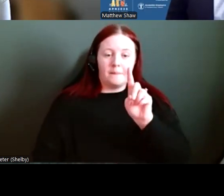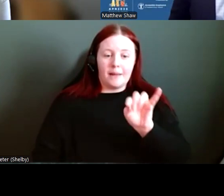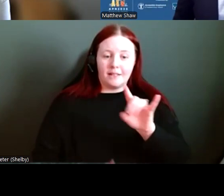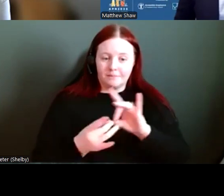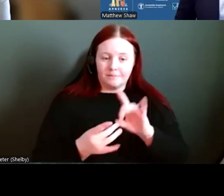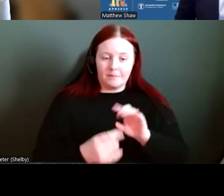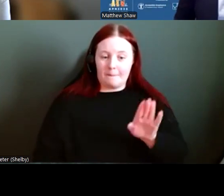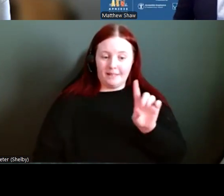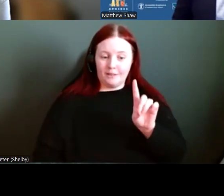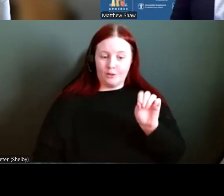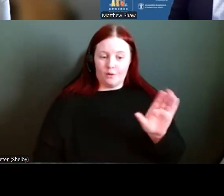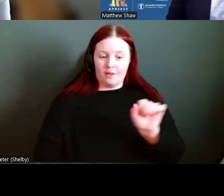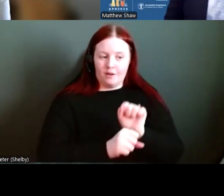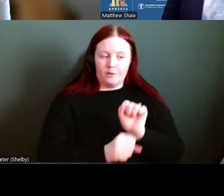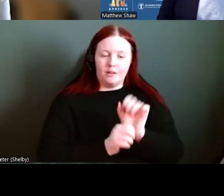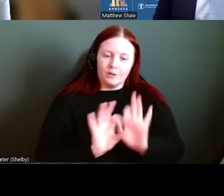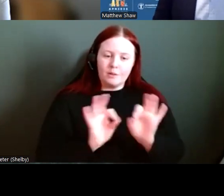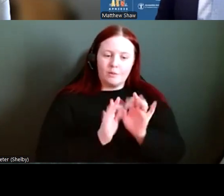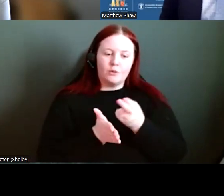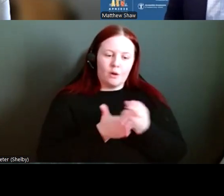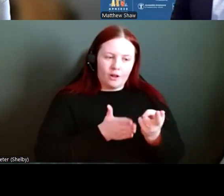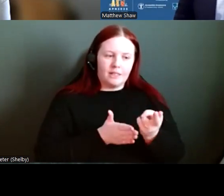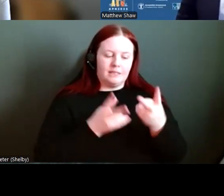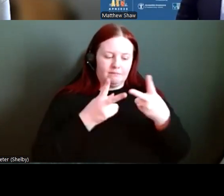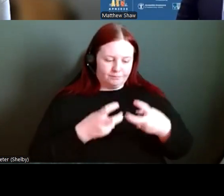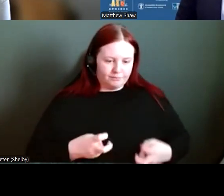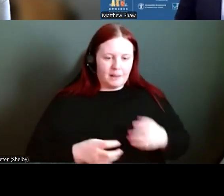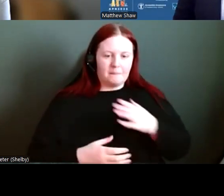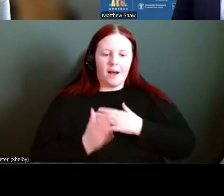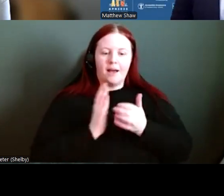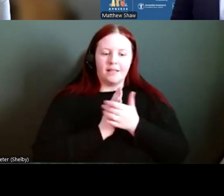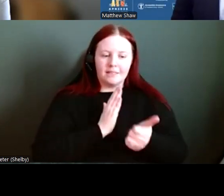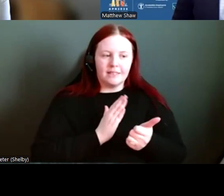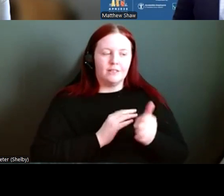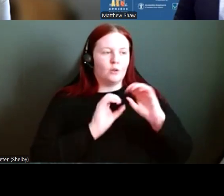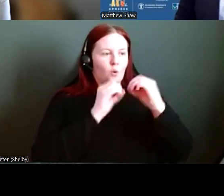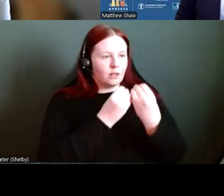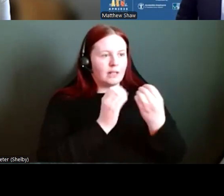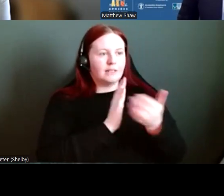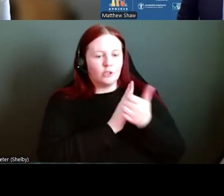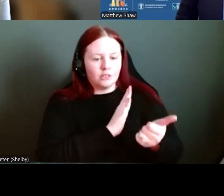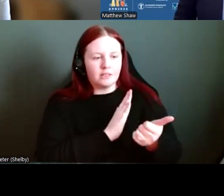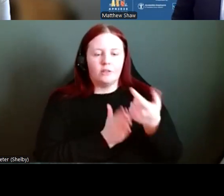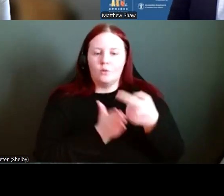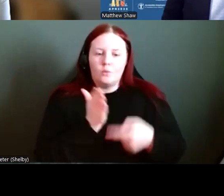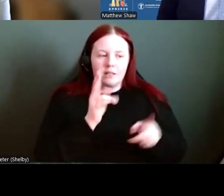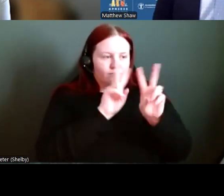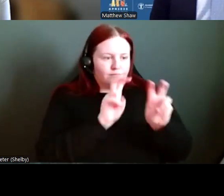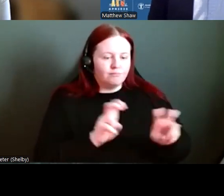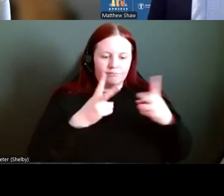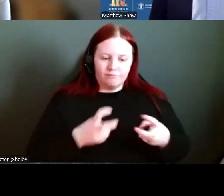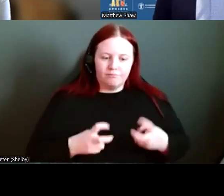we have to kind of do an honest assessment of our current skills and kind of at a level and resolution that's like useful for us, right?